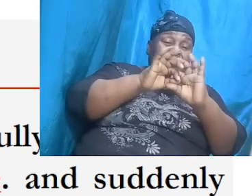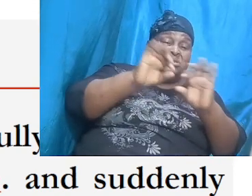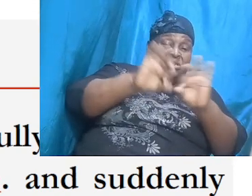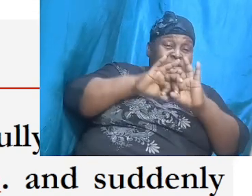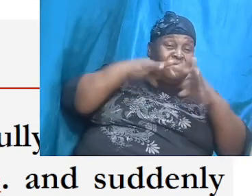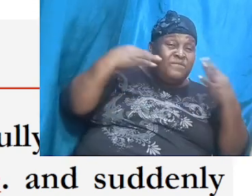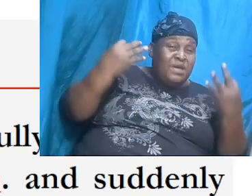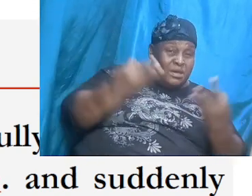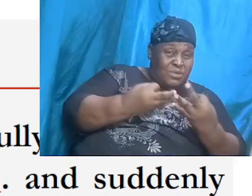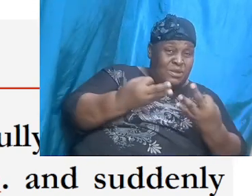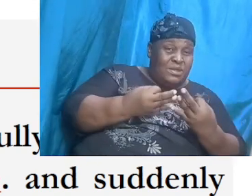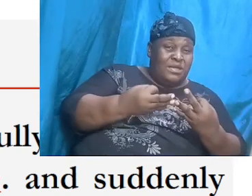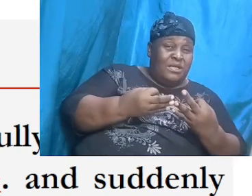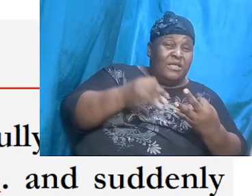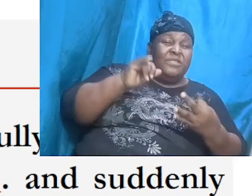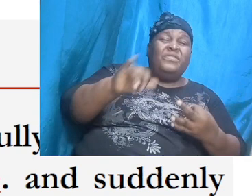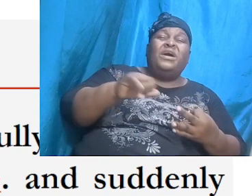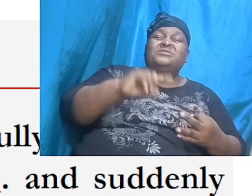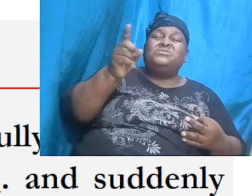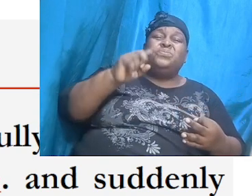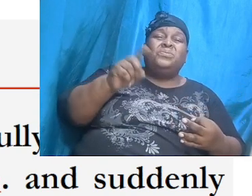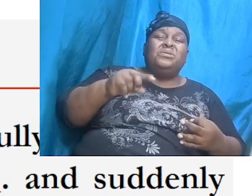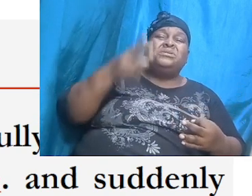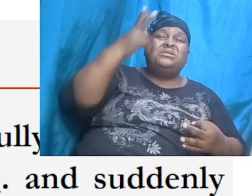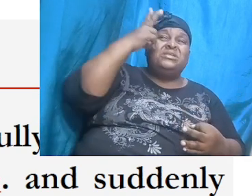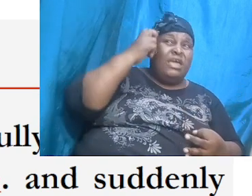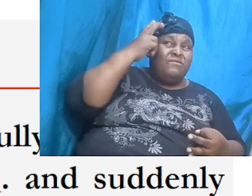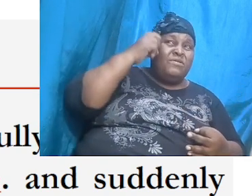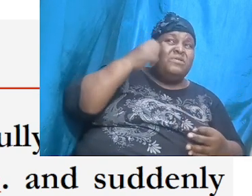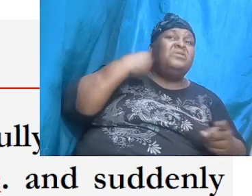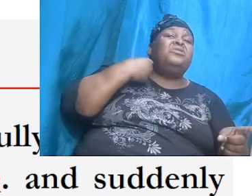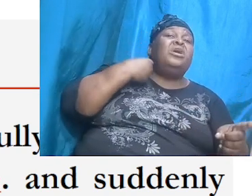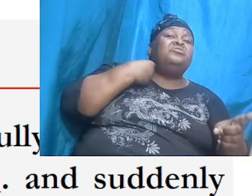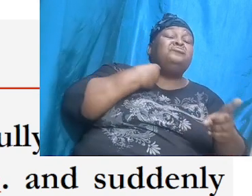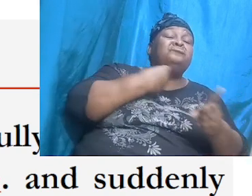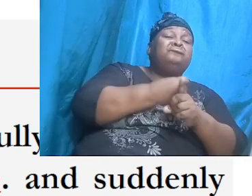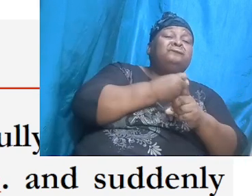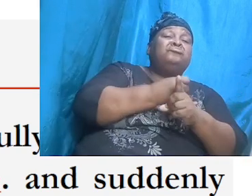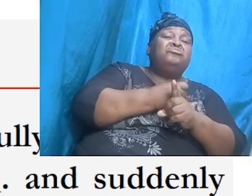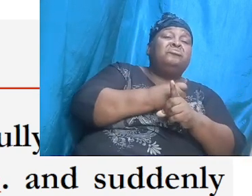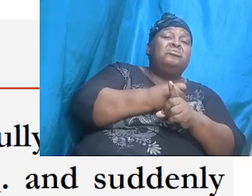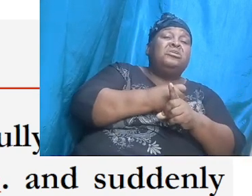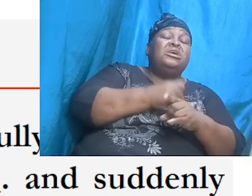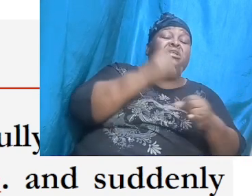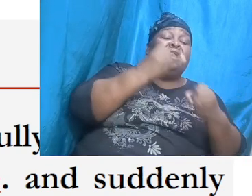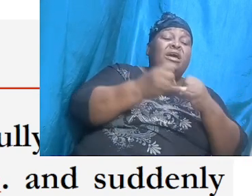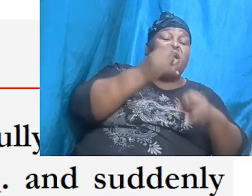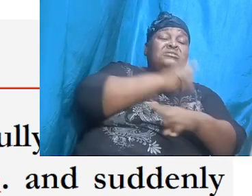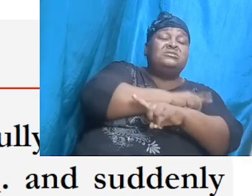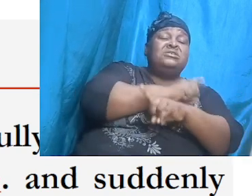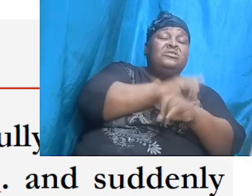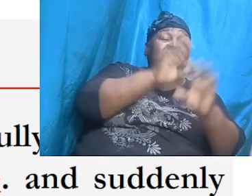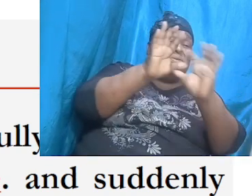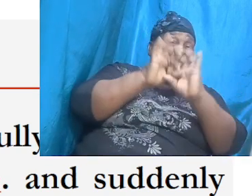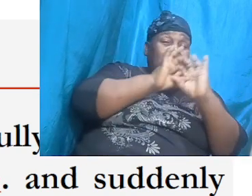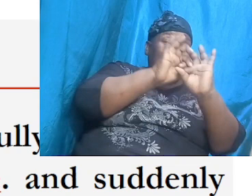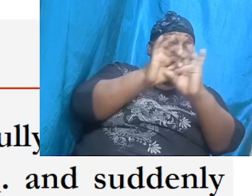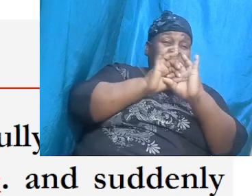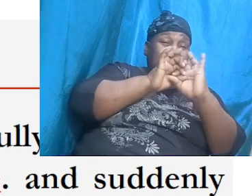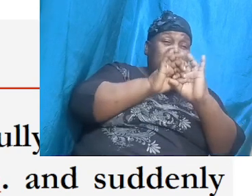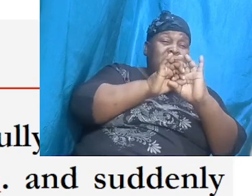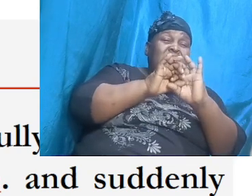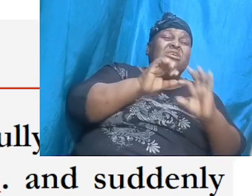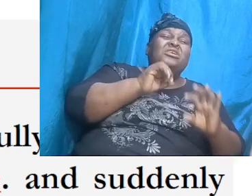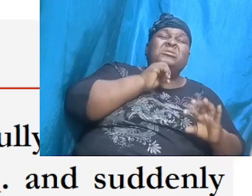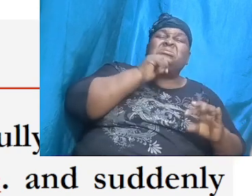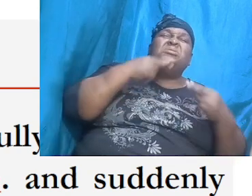is what the devil is attacking, brethren, even in this last day, whenever there is unity in the body, and unity, it's not uniformity, we can